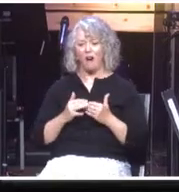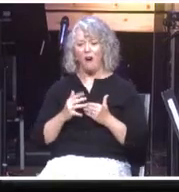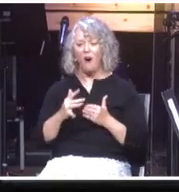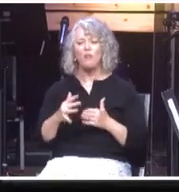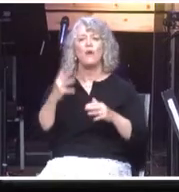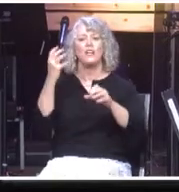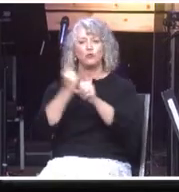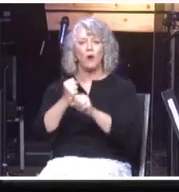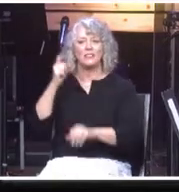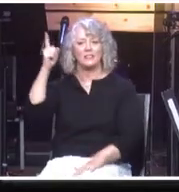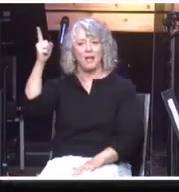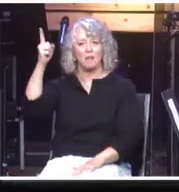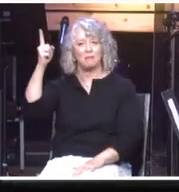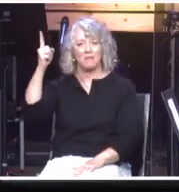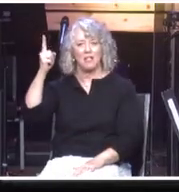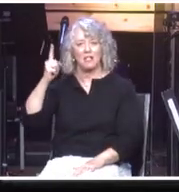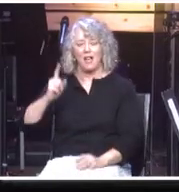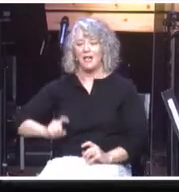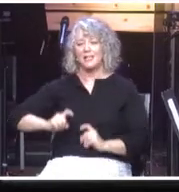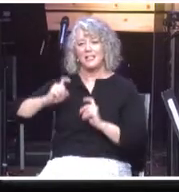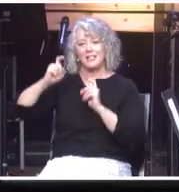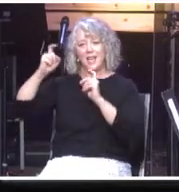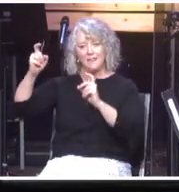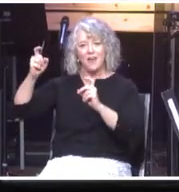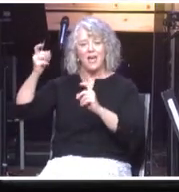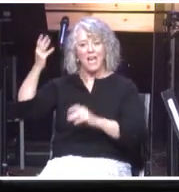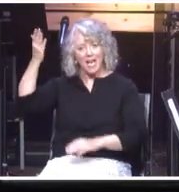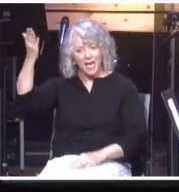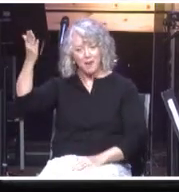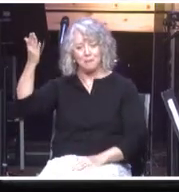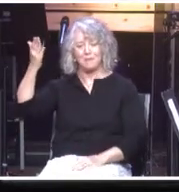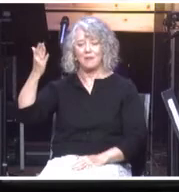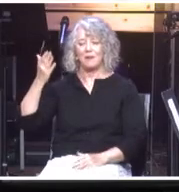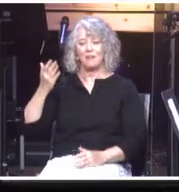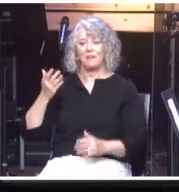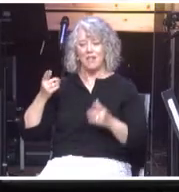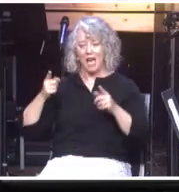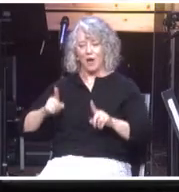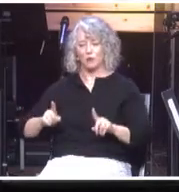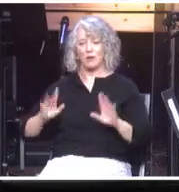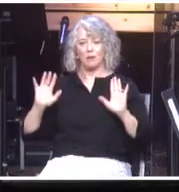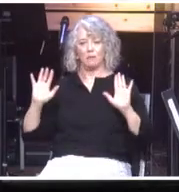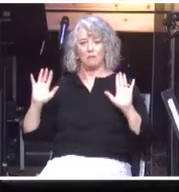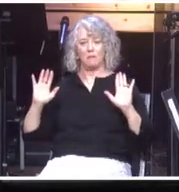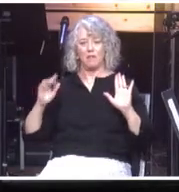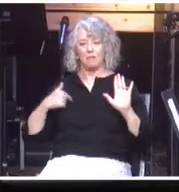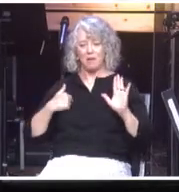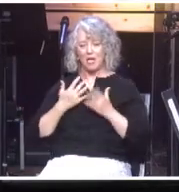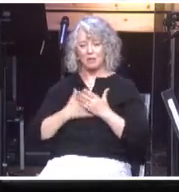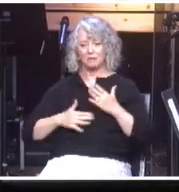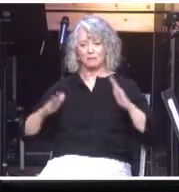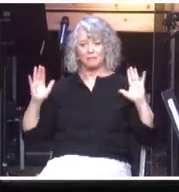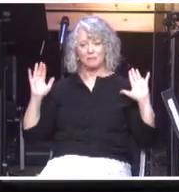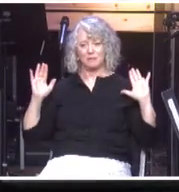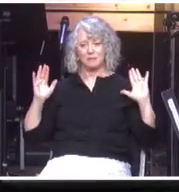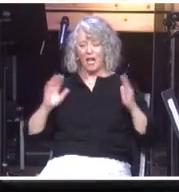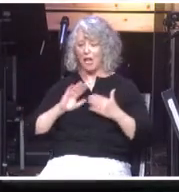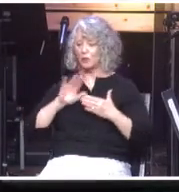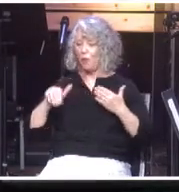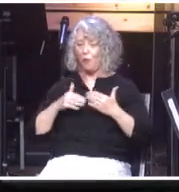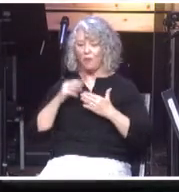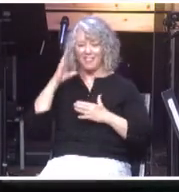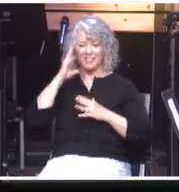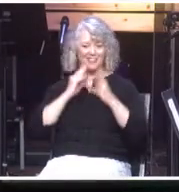Him not only the ultimate outcome of our lives, but also all the